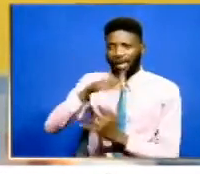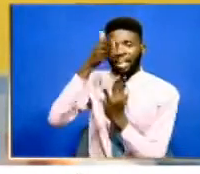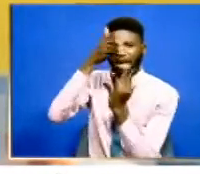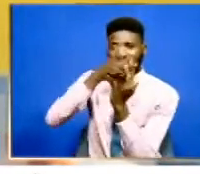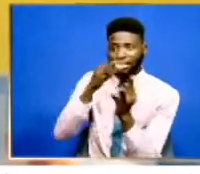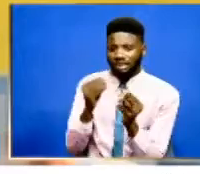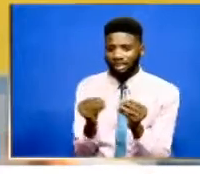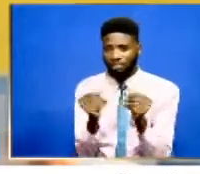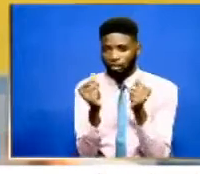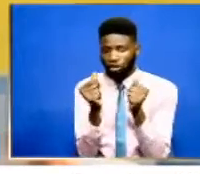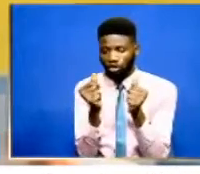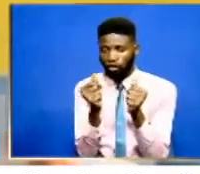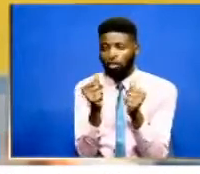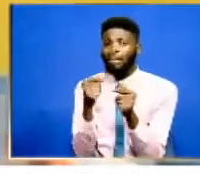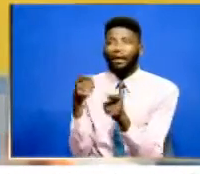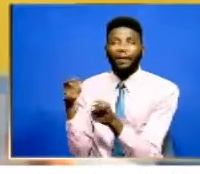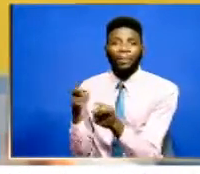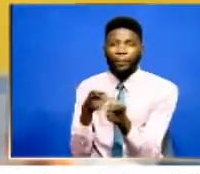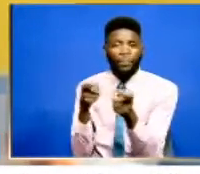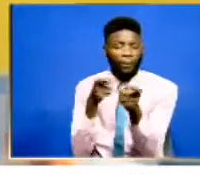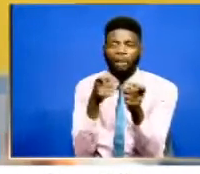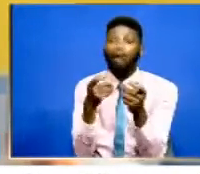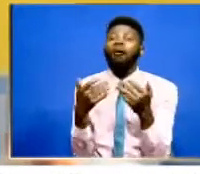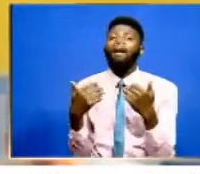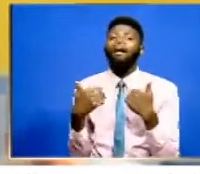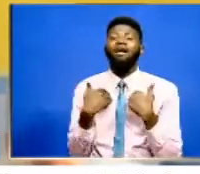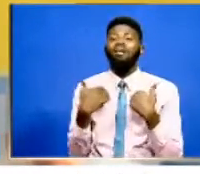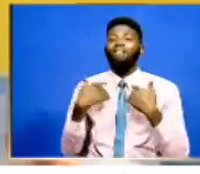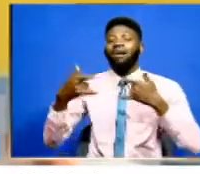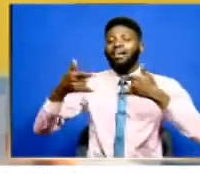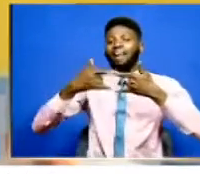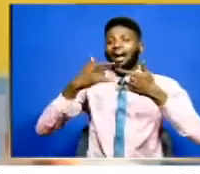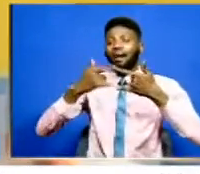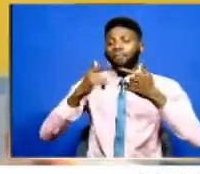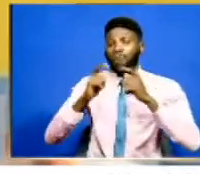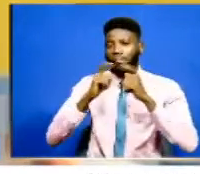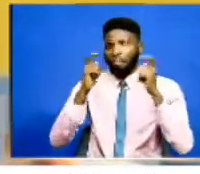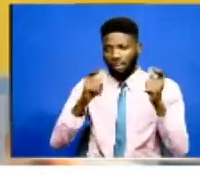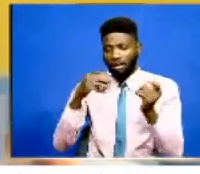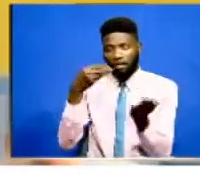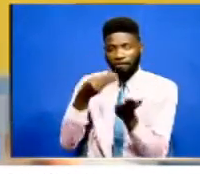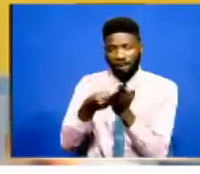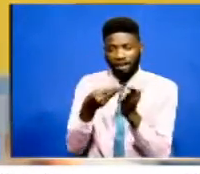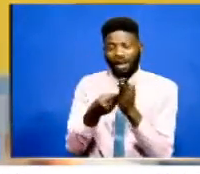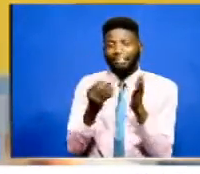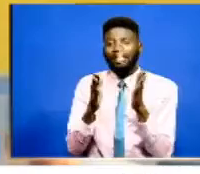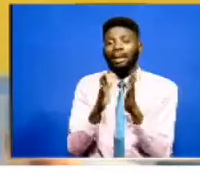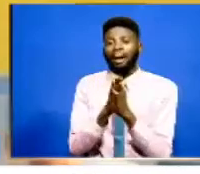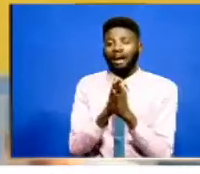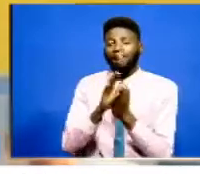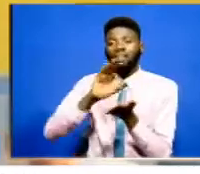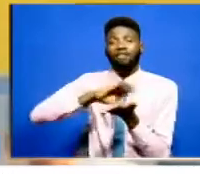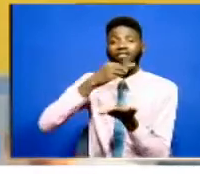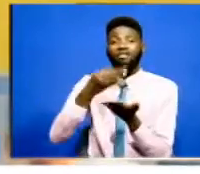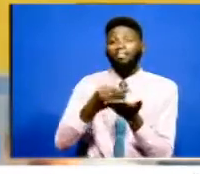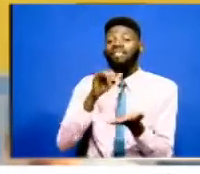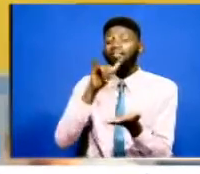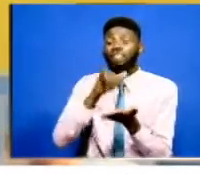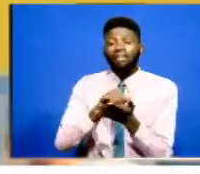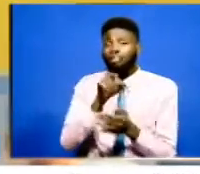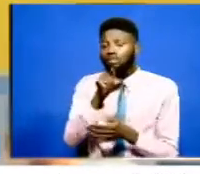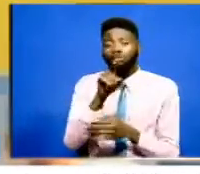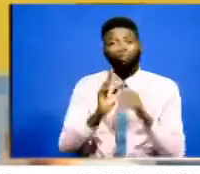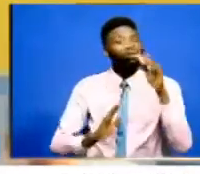spraying, and what have you, there was a huge gap of financing and funding. Yet, that is our top priority. We had